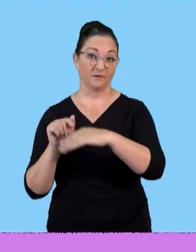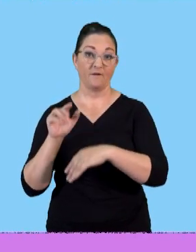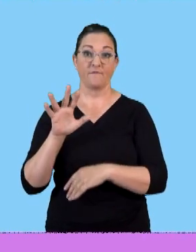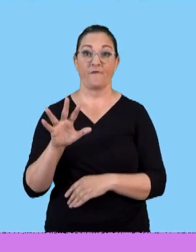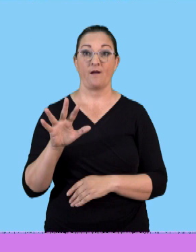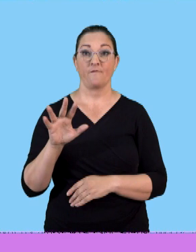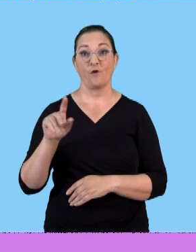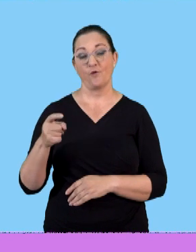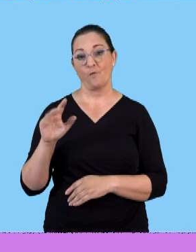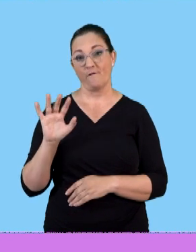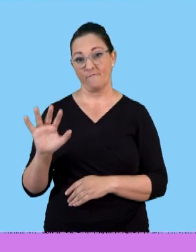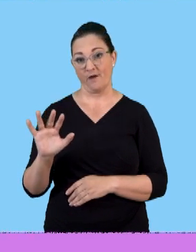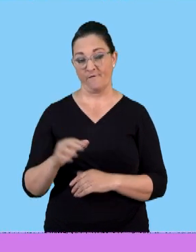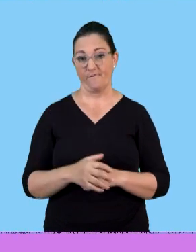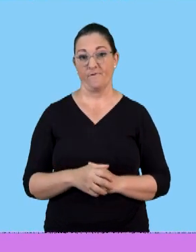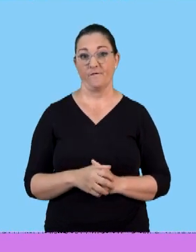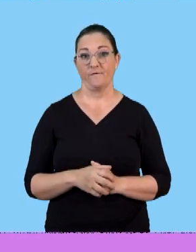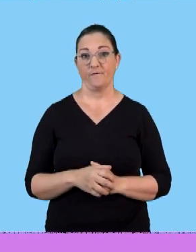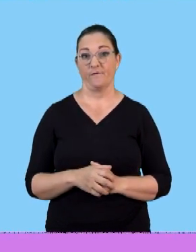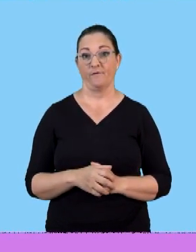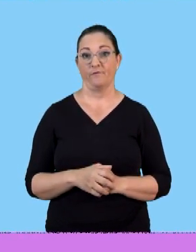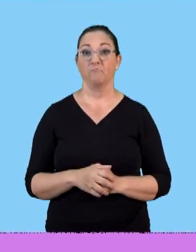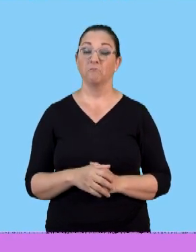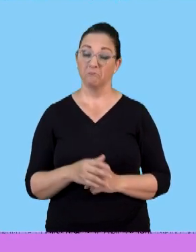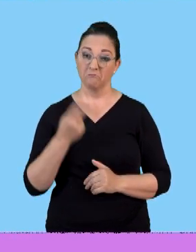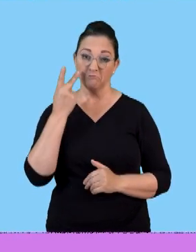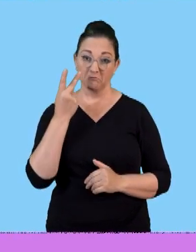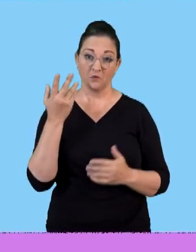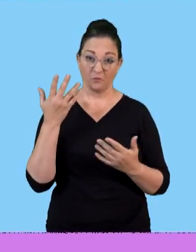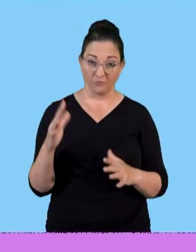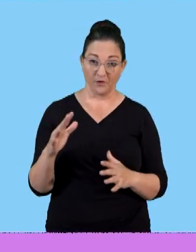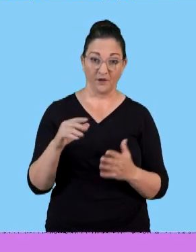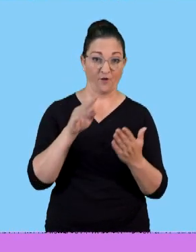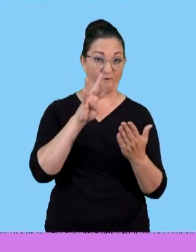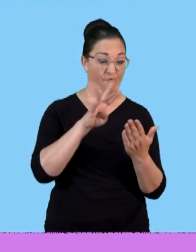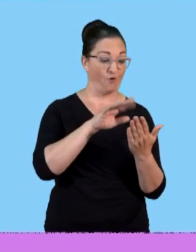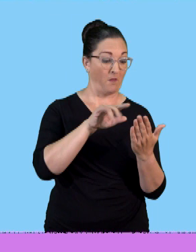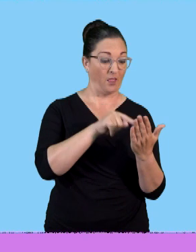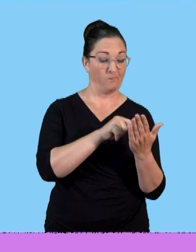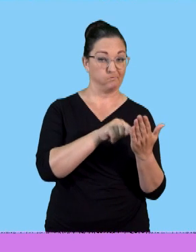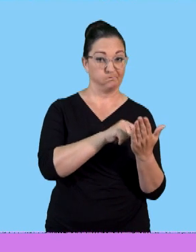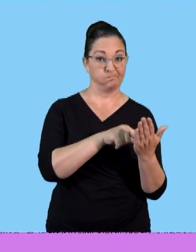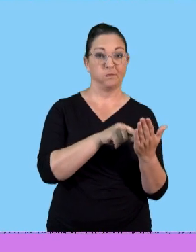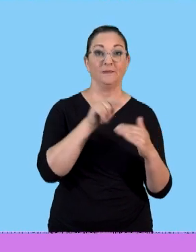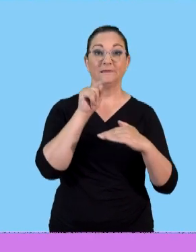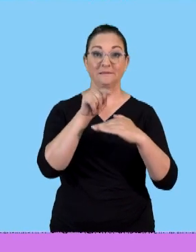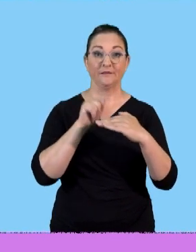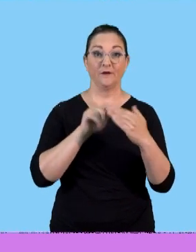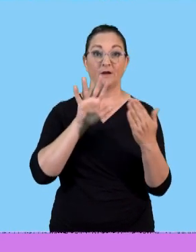divided by 5,5 as well. So let's say I already have 4 million on my calculator divided